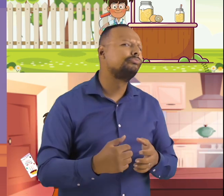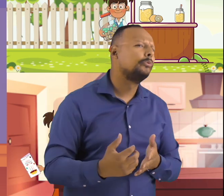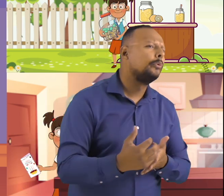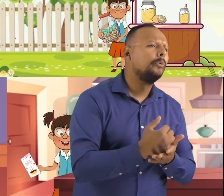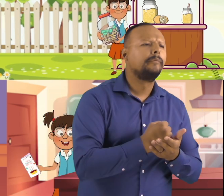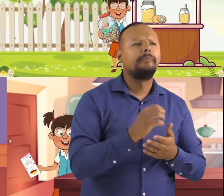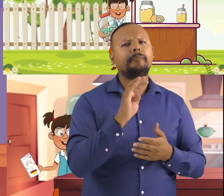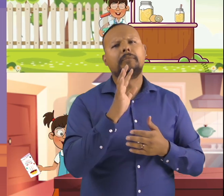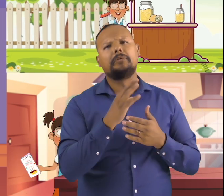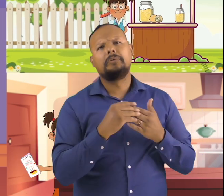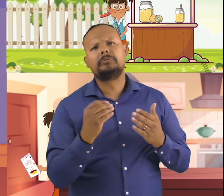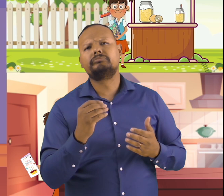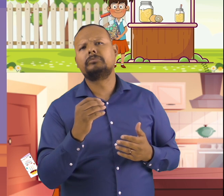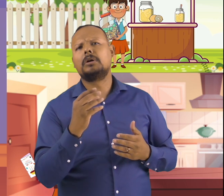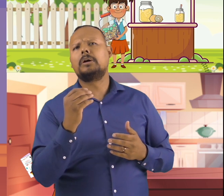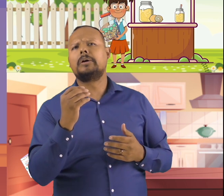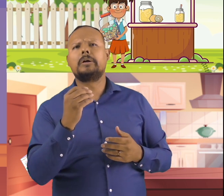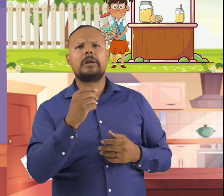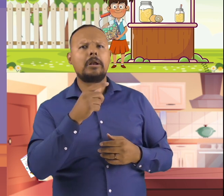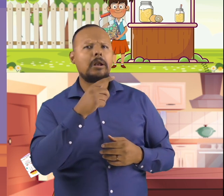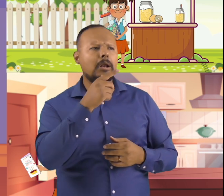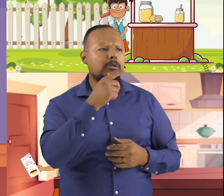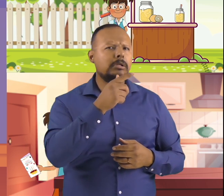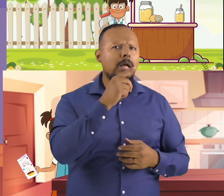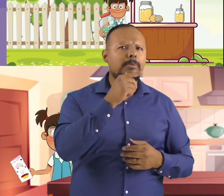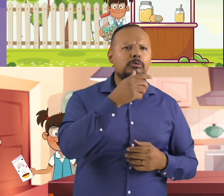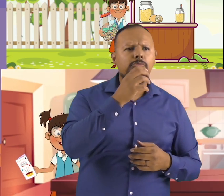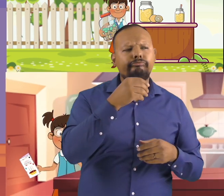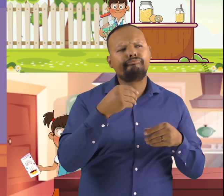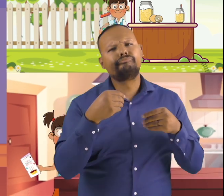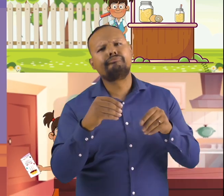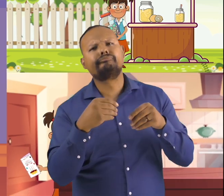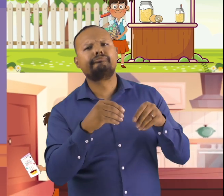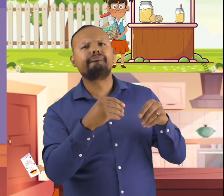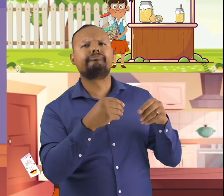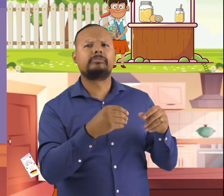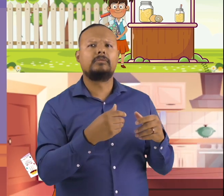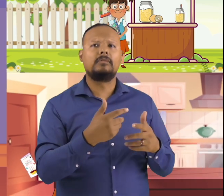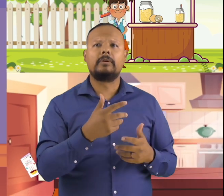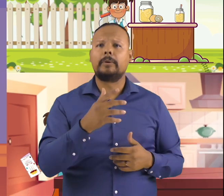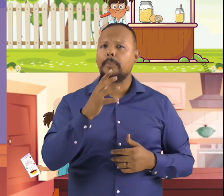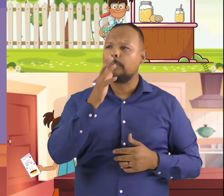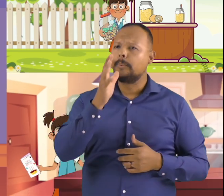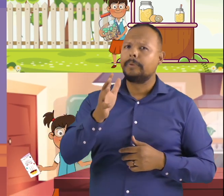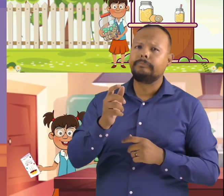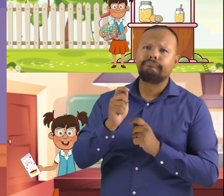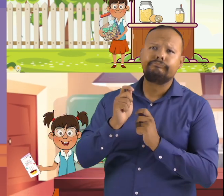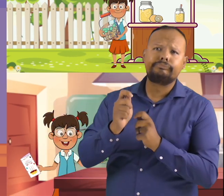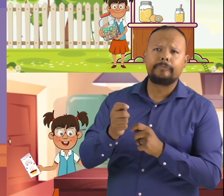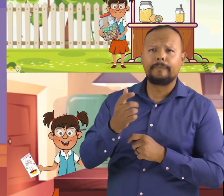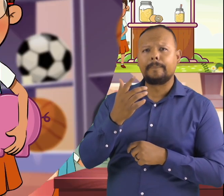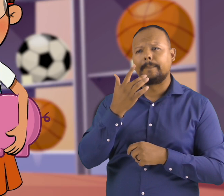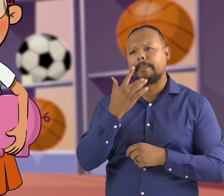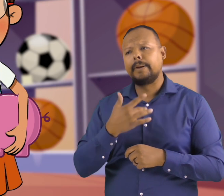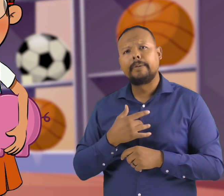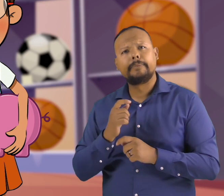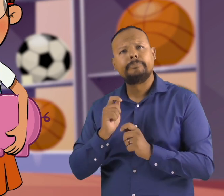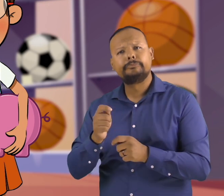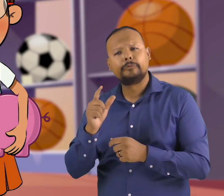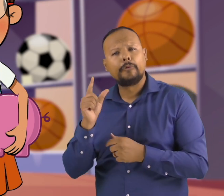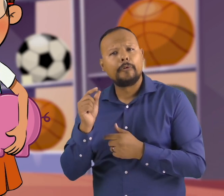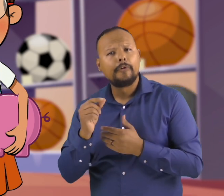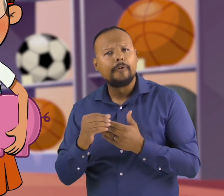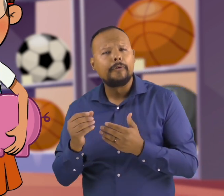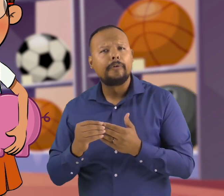neighbor's lawn and running her own lemonade stand. Her grandmother gave her $20 for her birthday. She